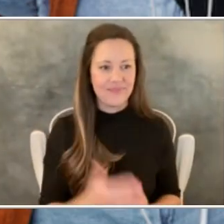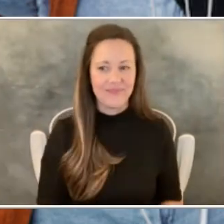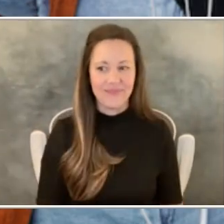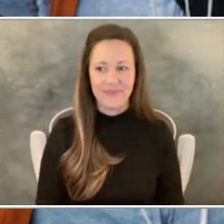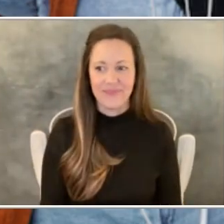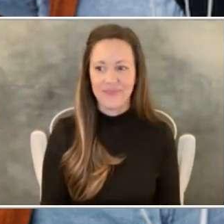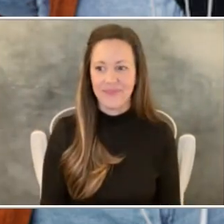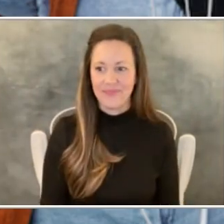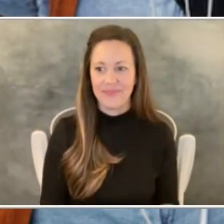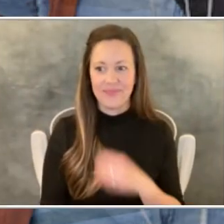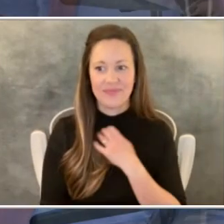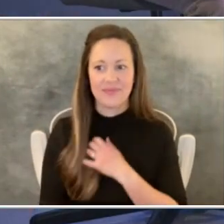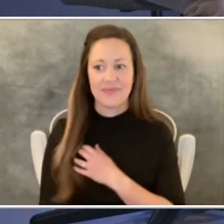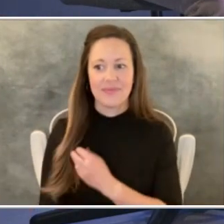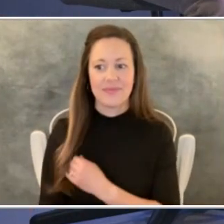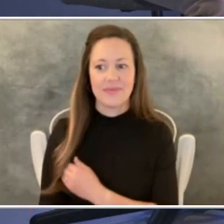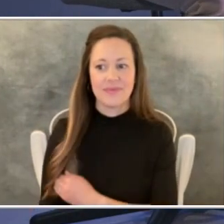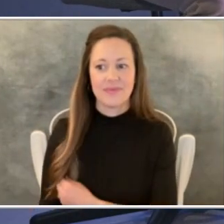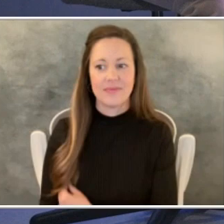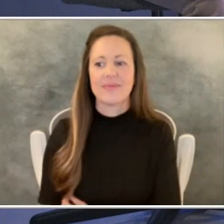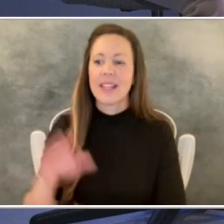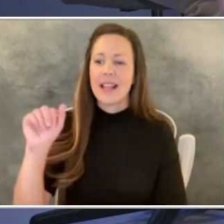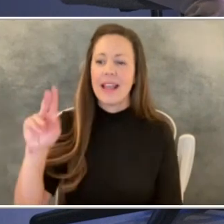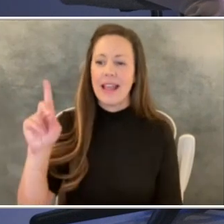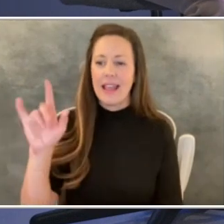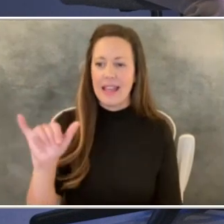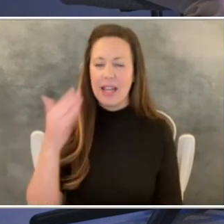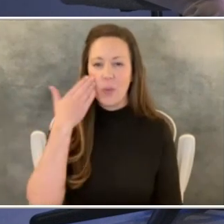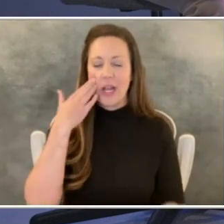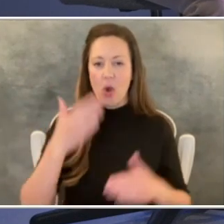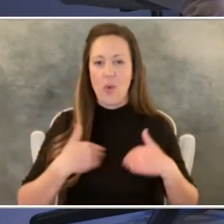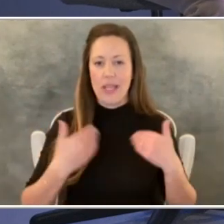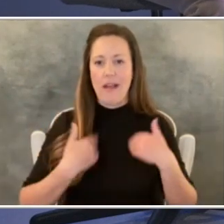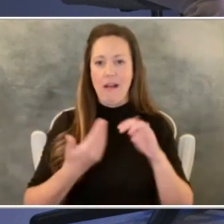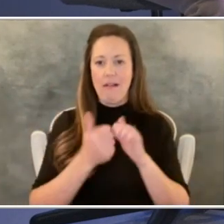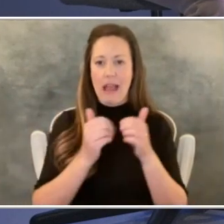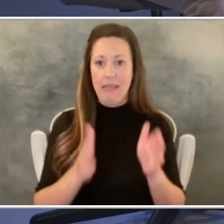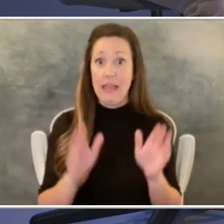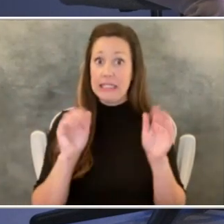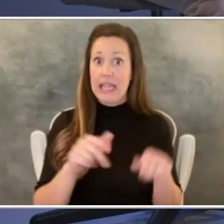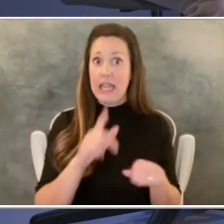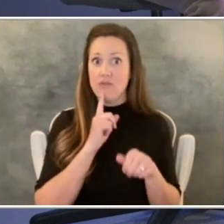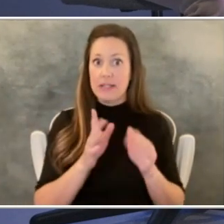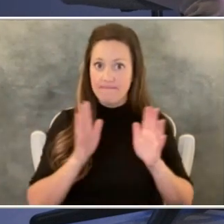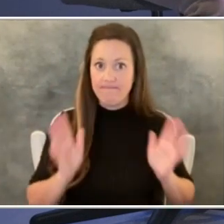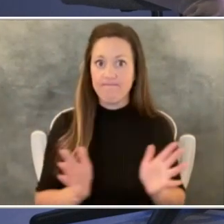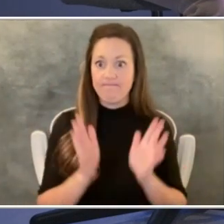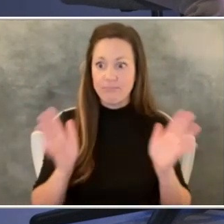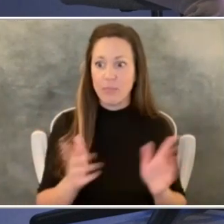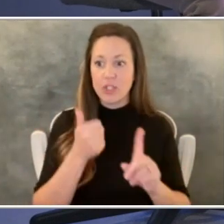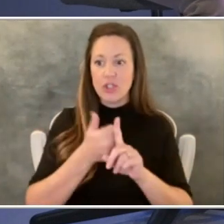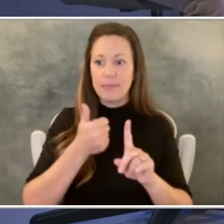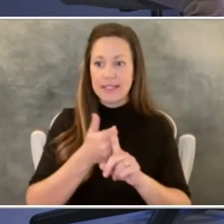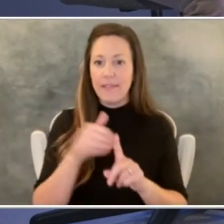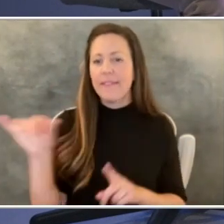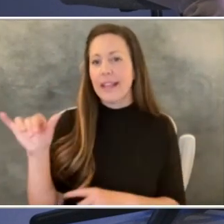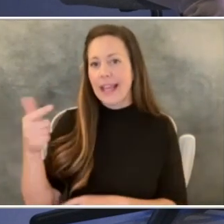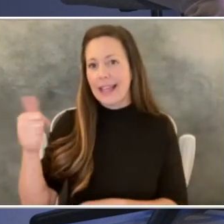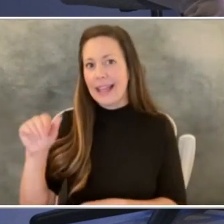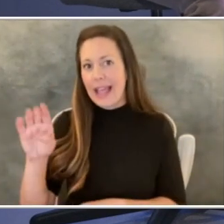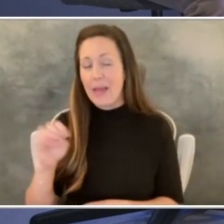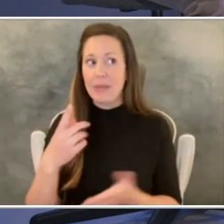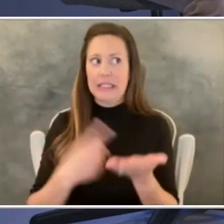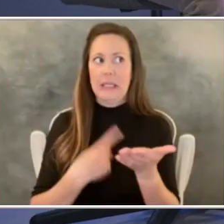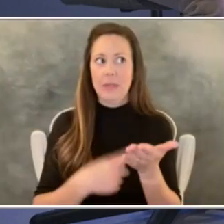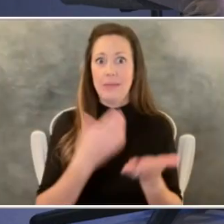your screen. Andy, we know that young athletes can push themselves like Gabe really wanted to, in some cases harder maybe than they